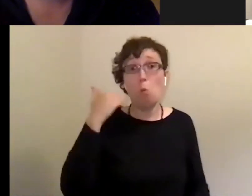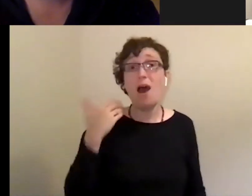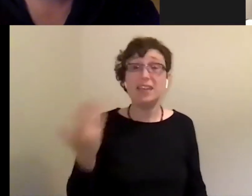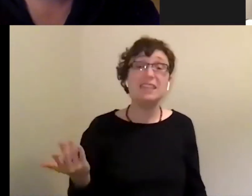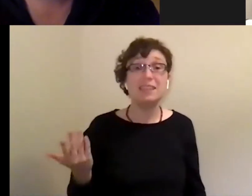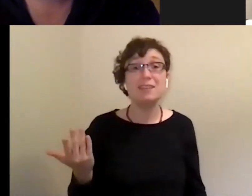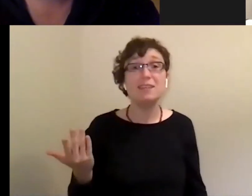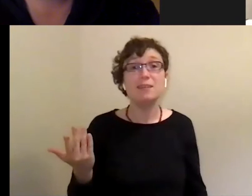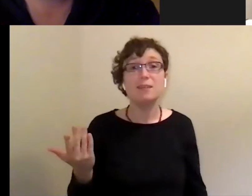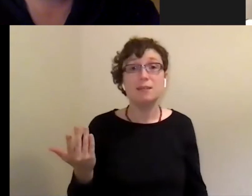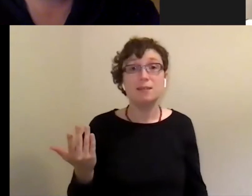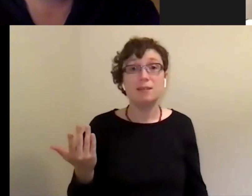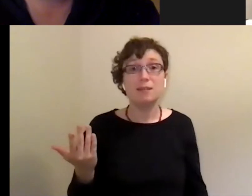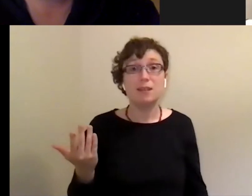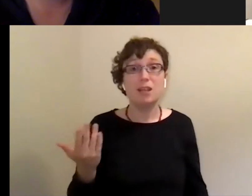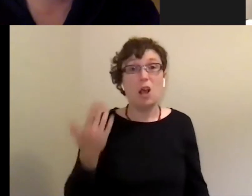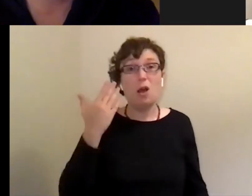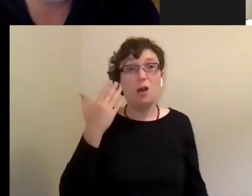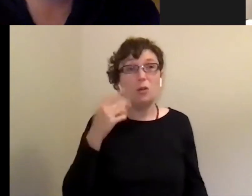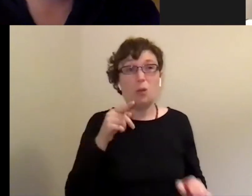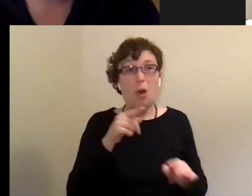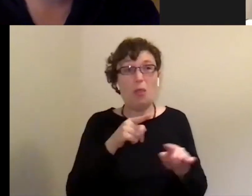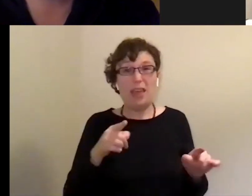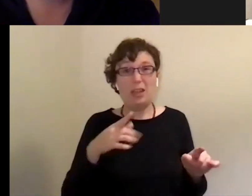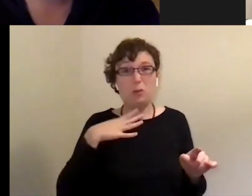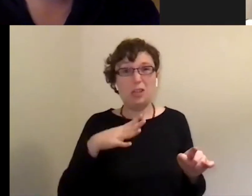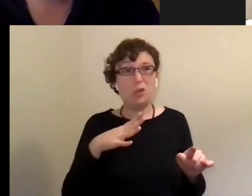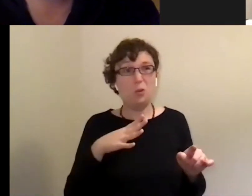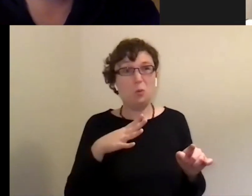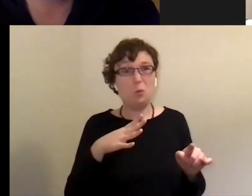so they don't need to admit it's there because it will never affect them.